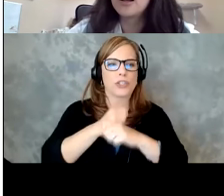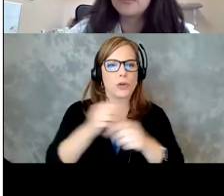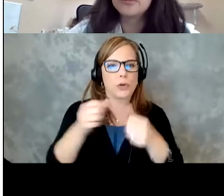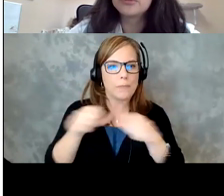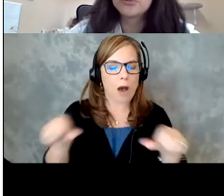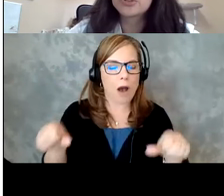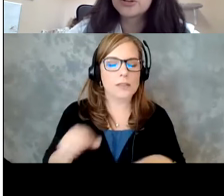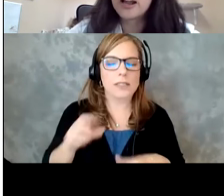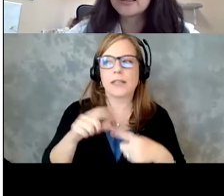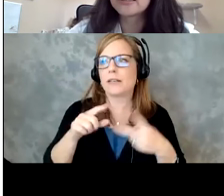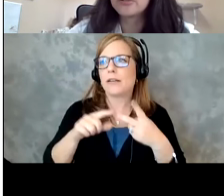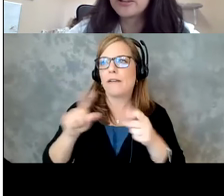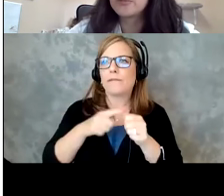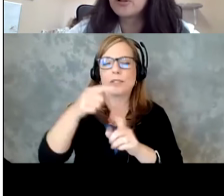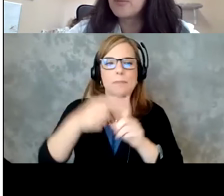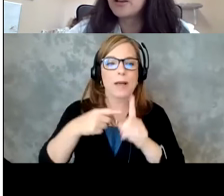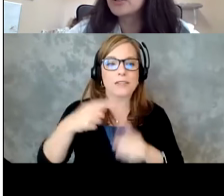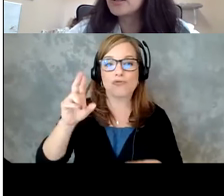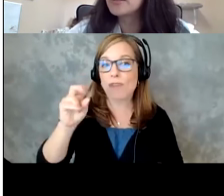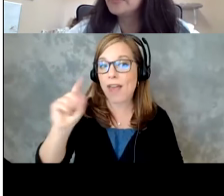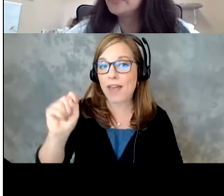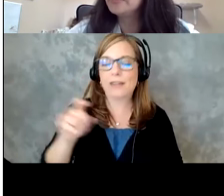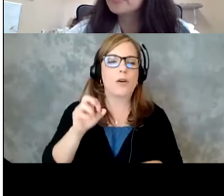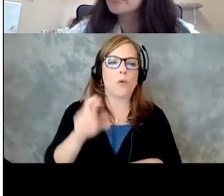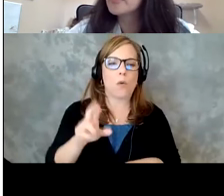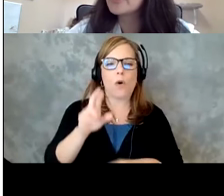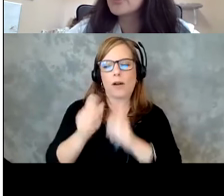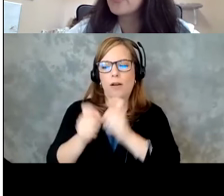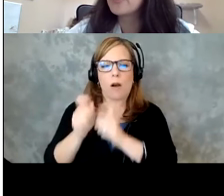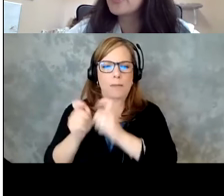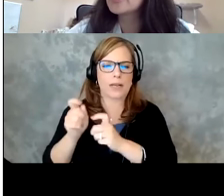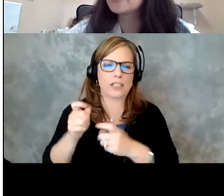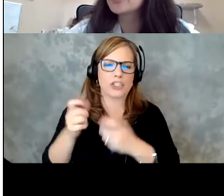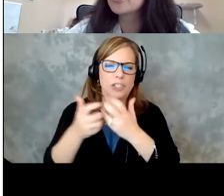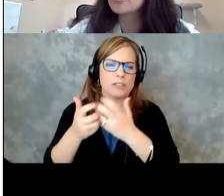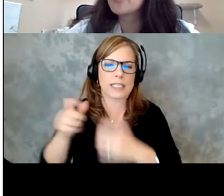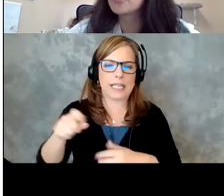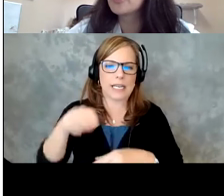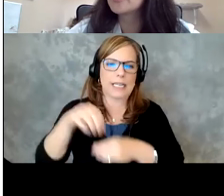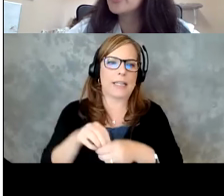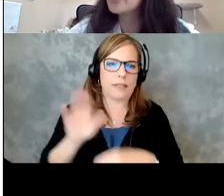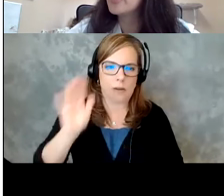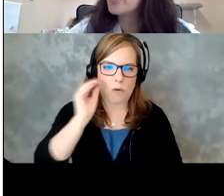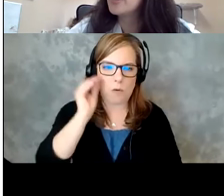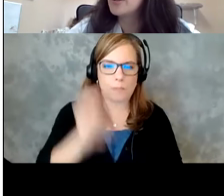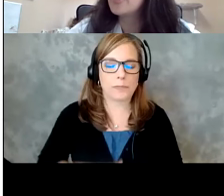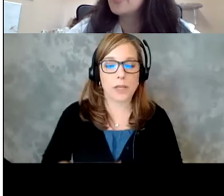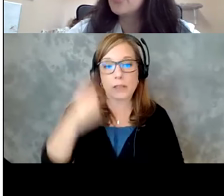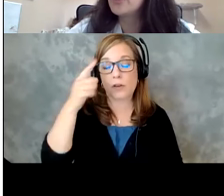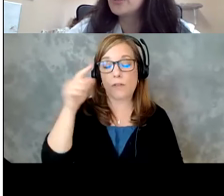modifications to ensure access and reasonable accommodations. And so for this particular community